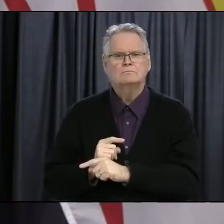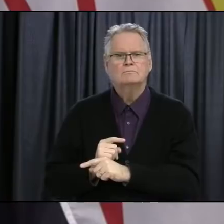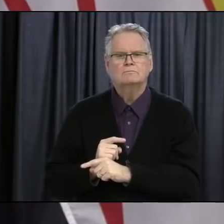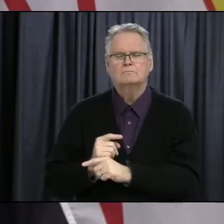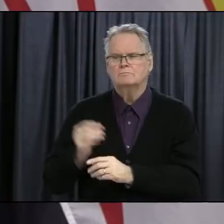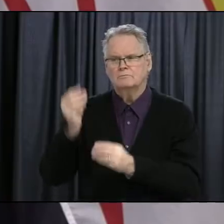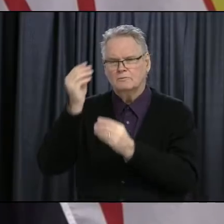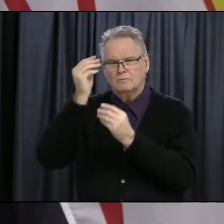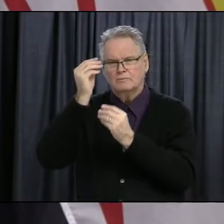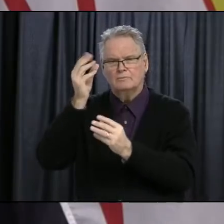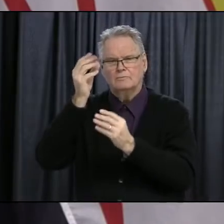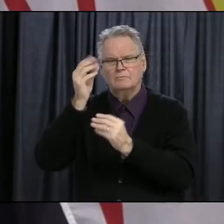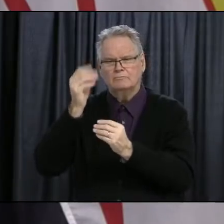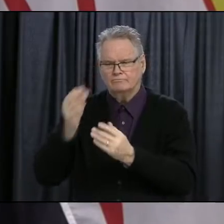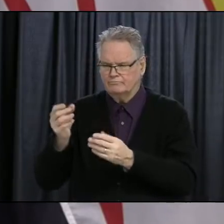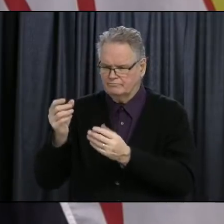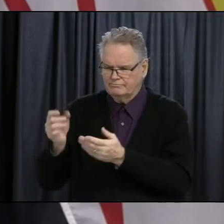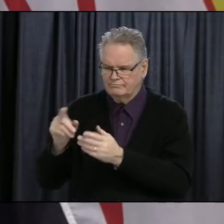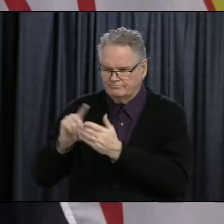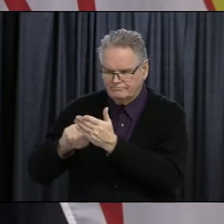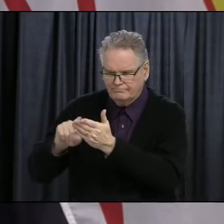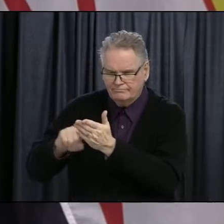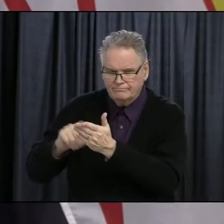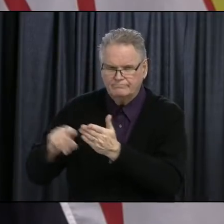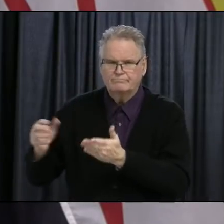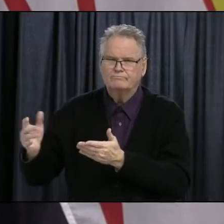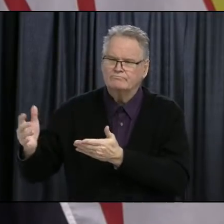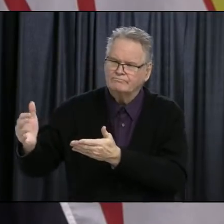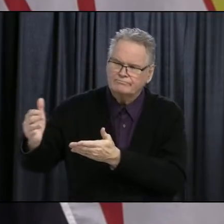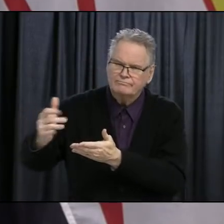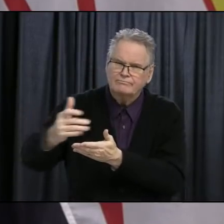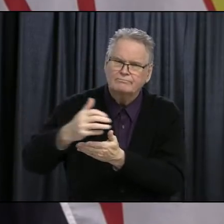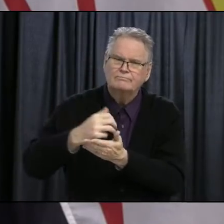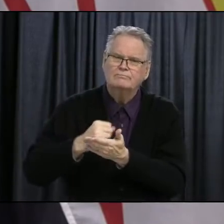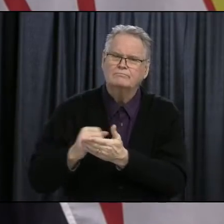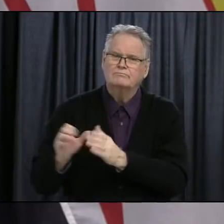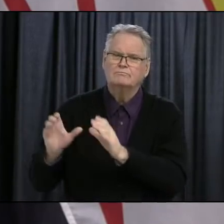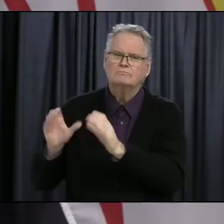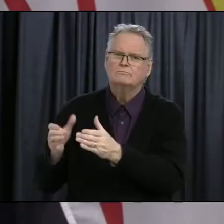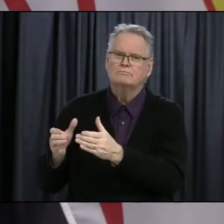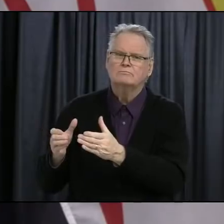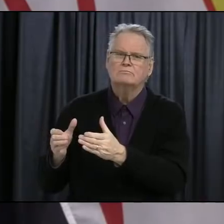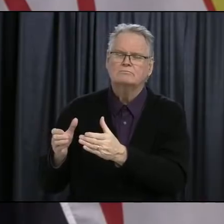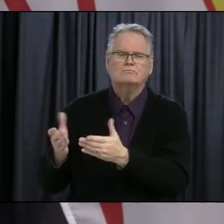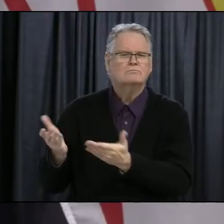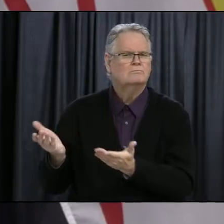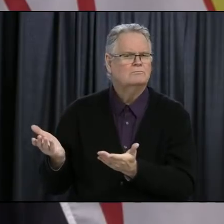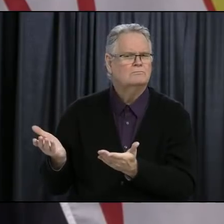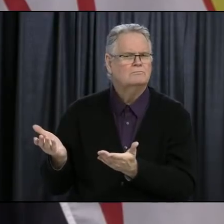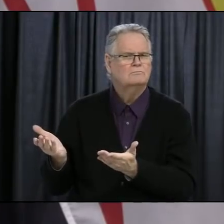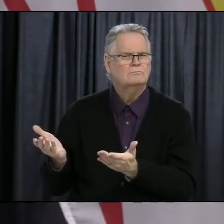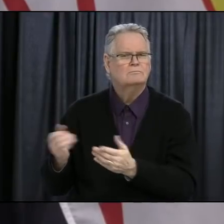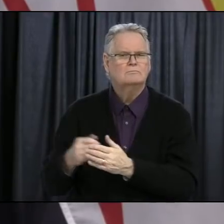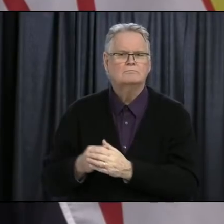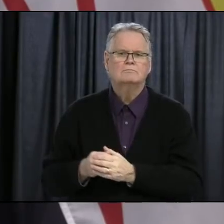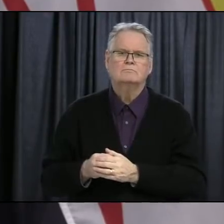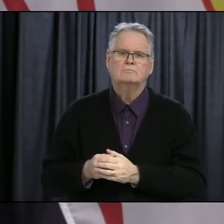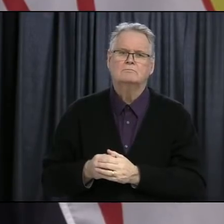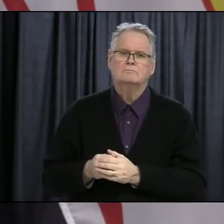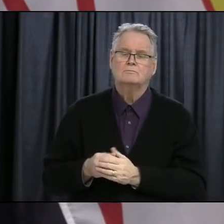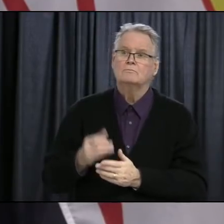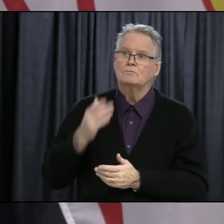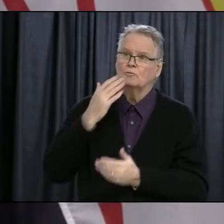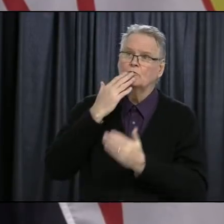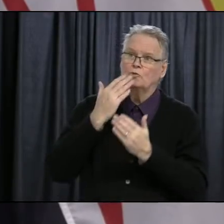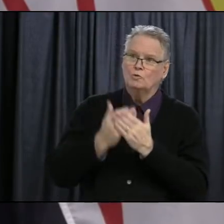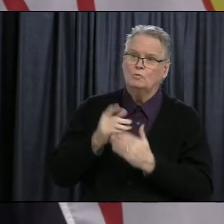so one of the things that we noticed, and to be honest with you, Eastern has been very, very busy for the last 2 weeks, so really delving